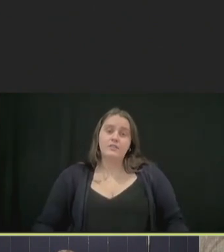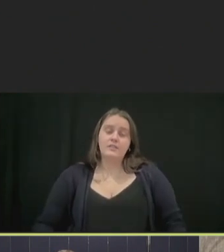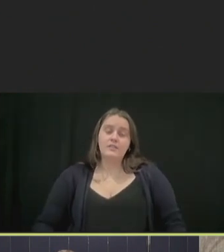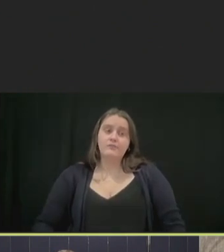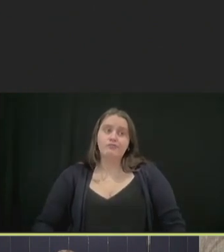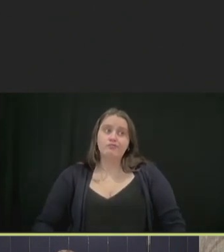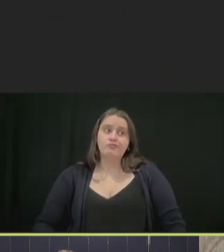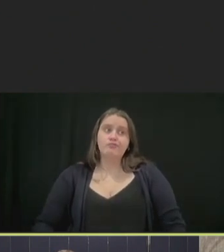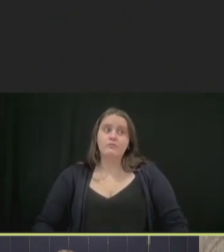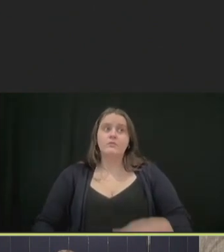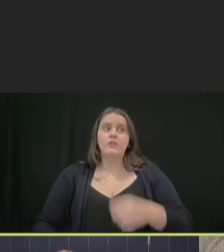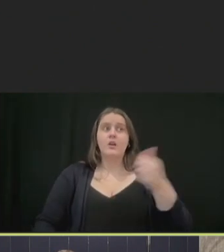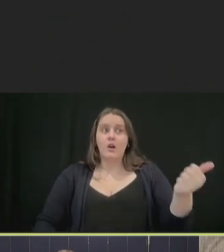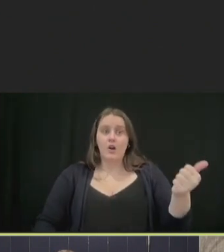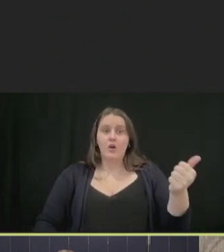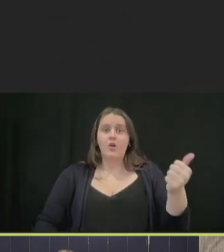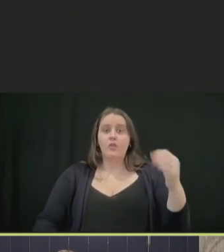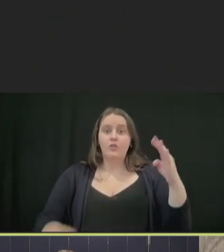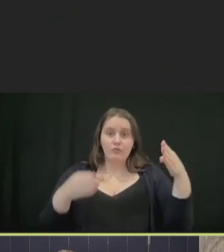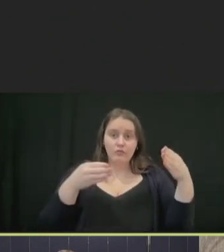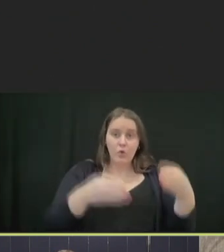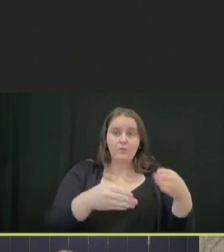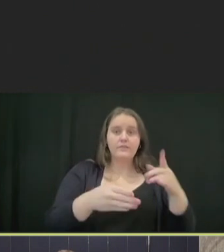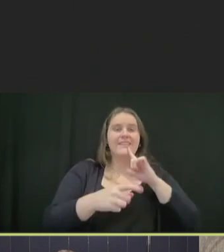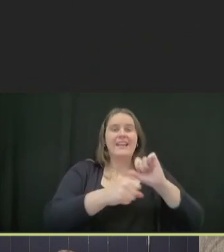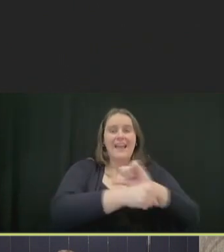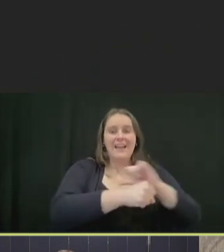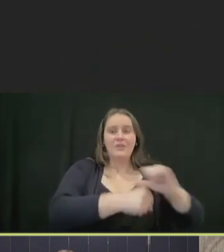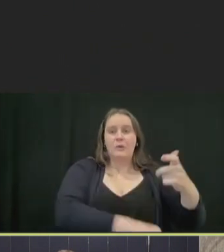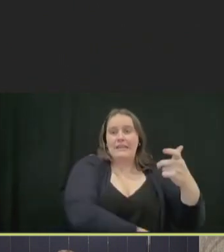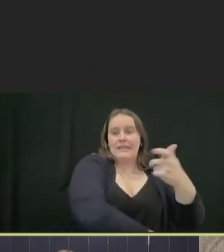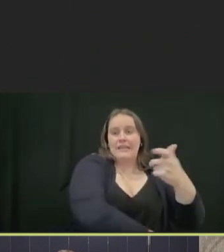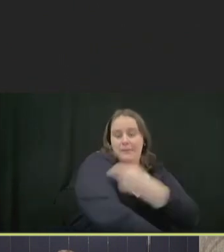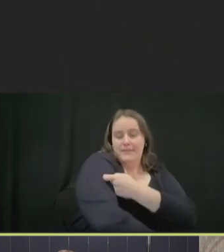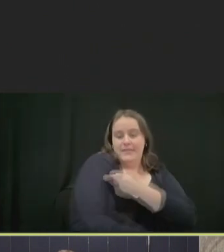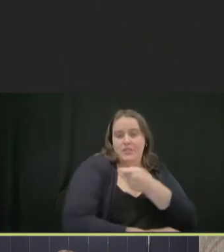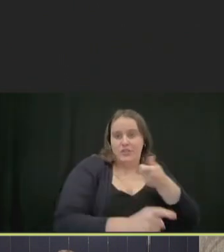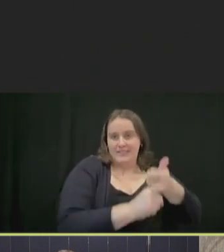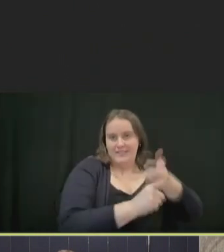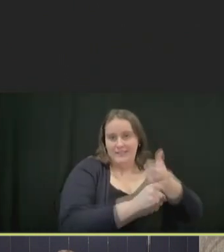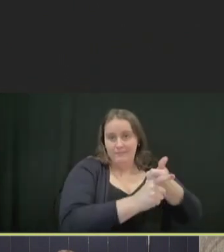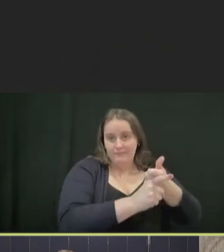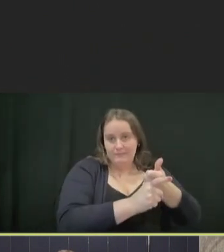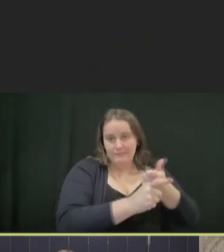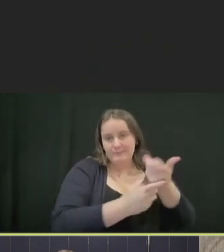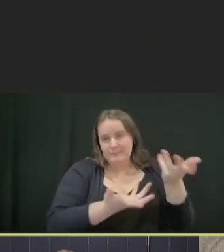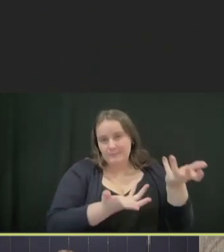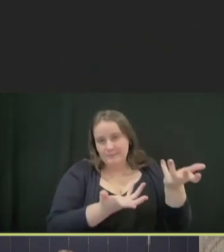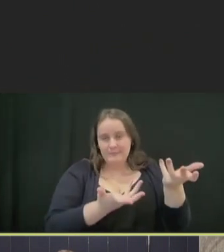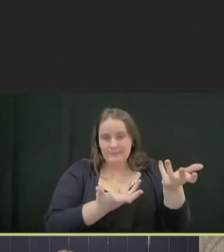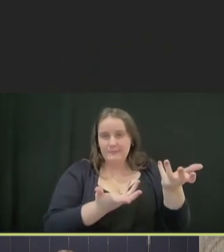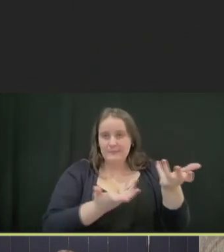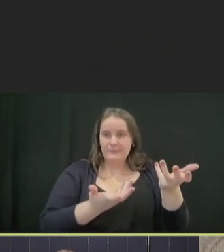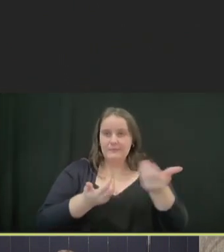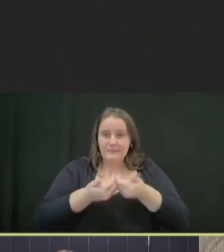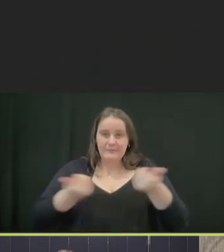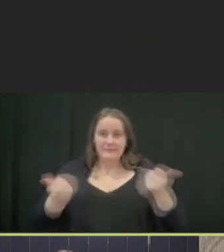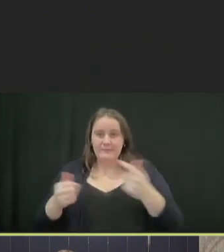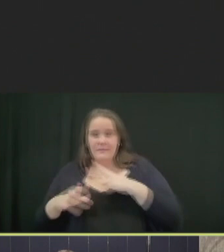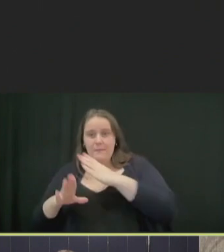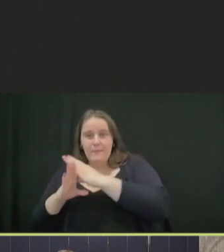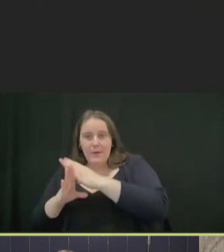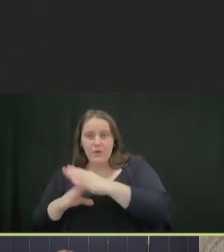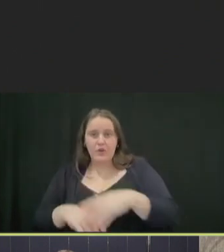the other focused on the actual immunization piece. You know, you almost need to think about barriers separate from immunization.